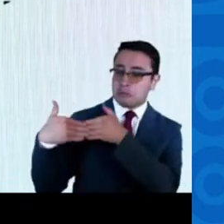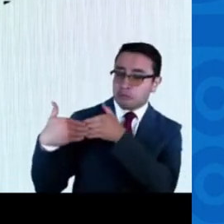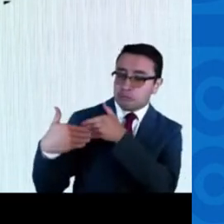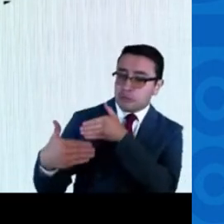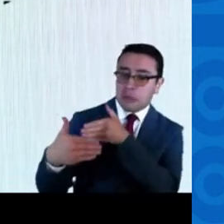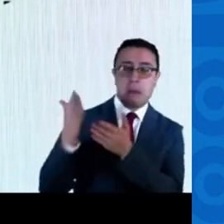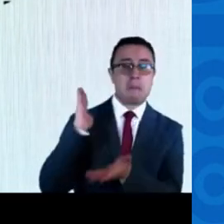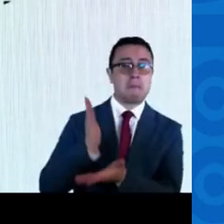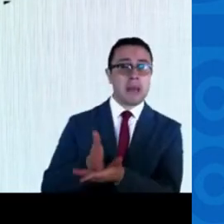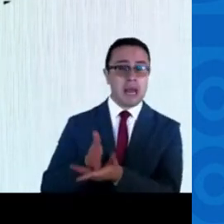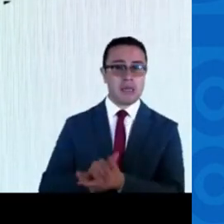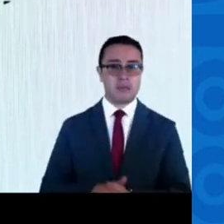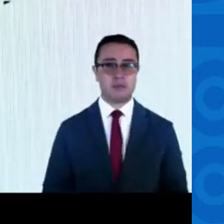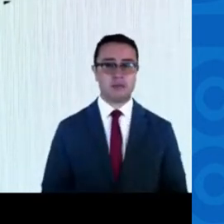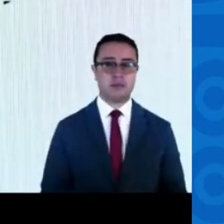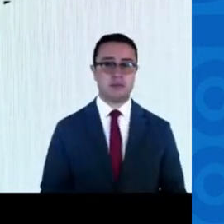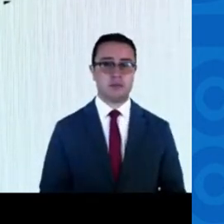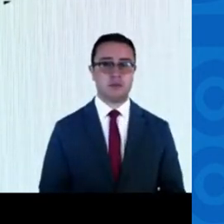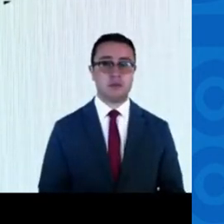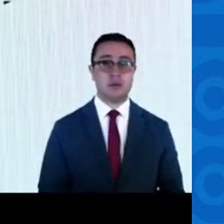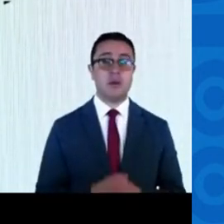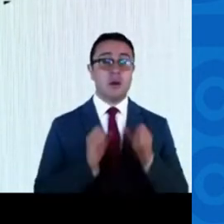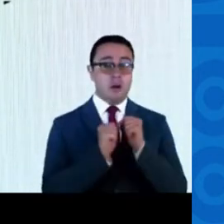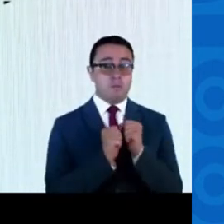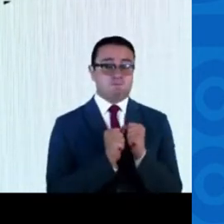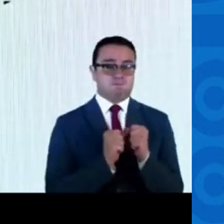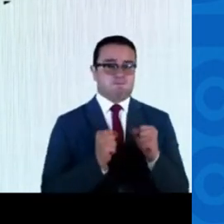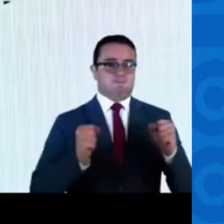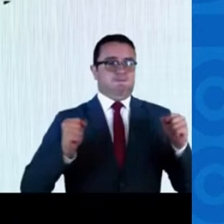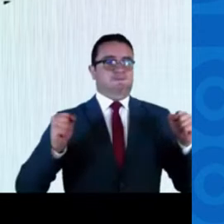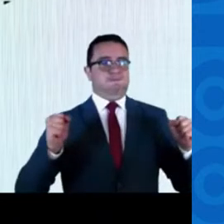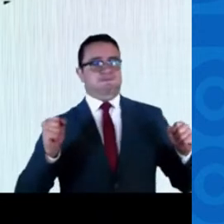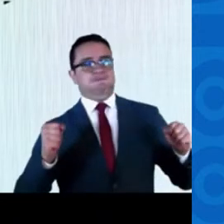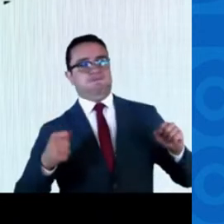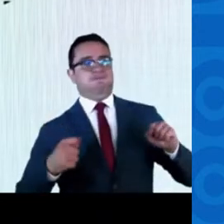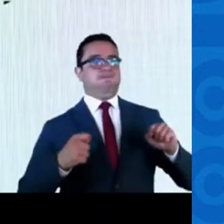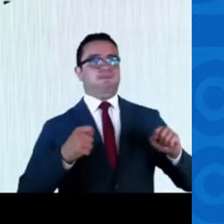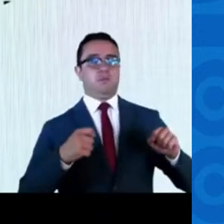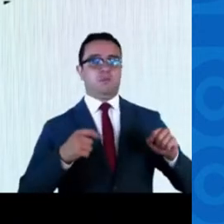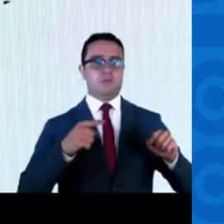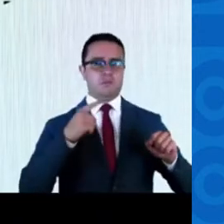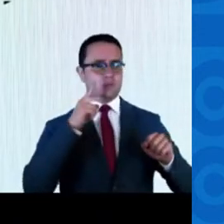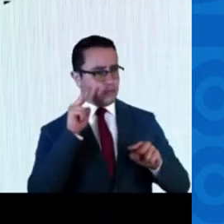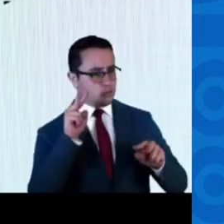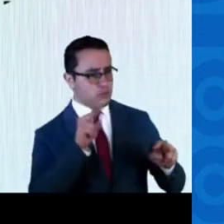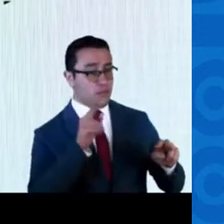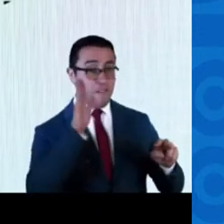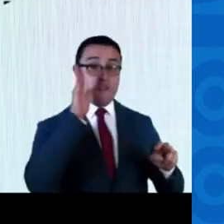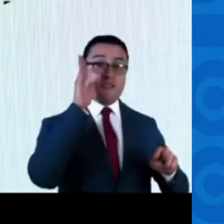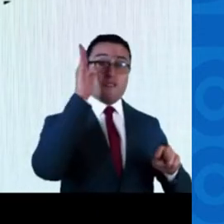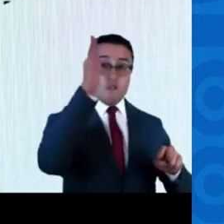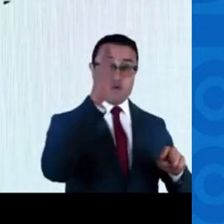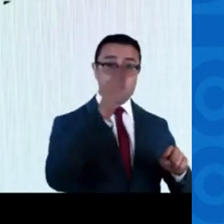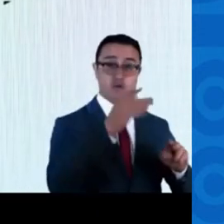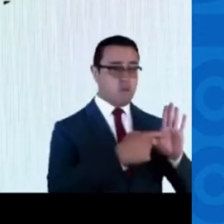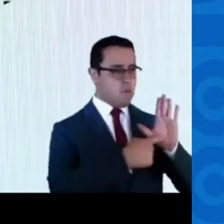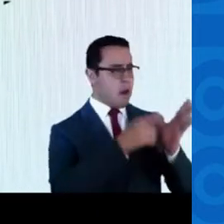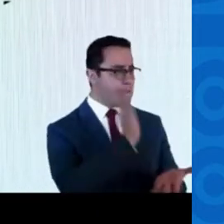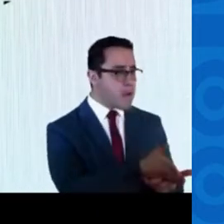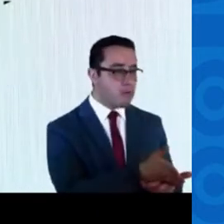it has consequences long-term, where obesity many times hides the